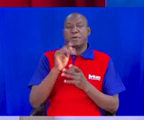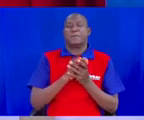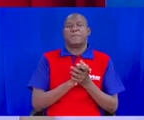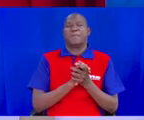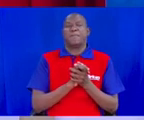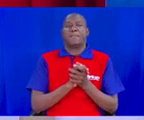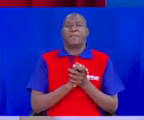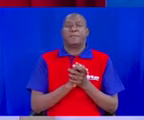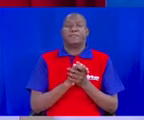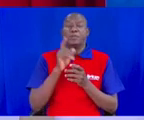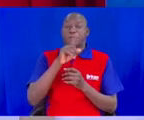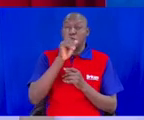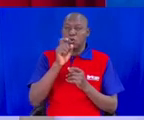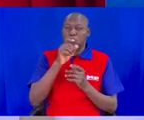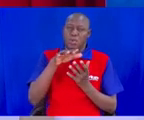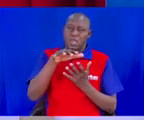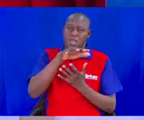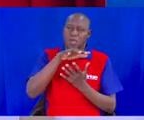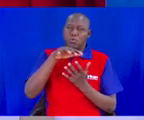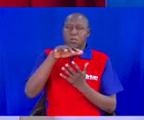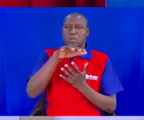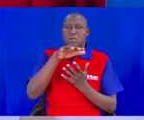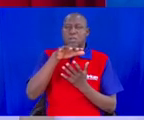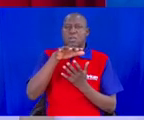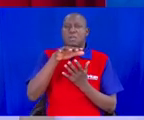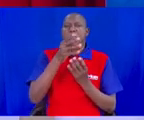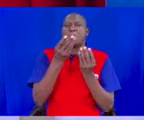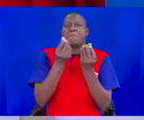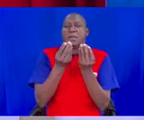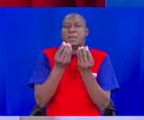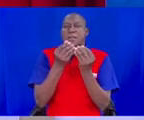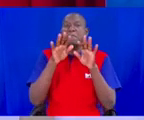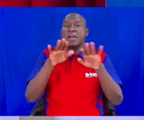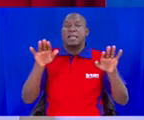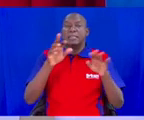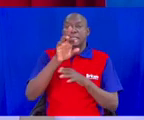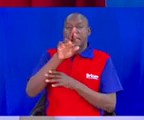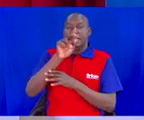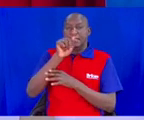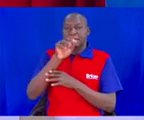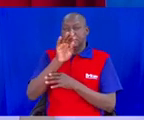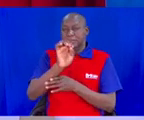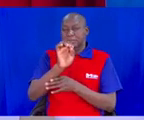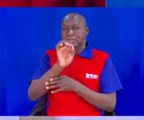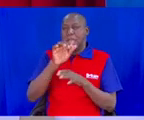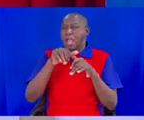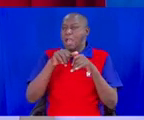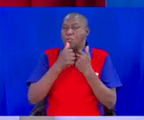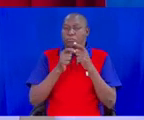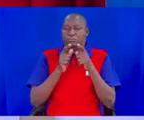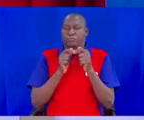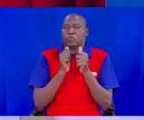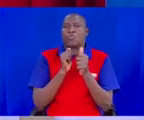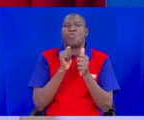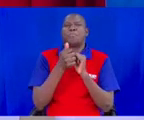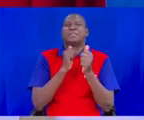question. The question is around our money market rate. And the question is asking how competitive is our money